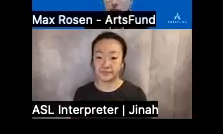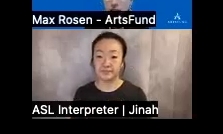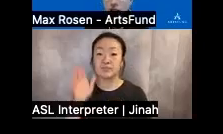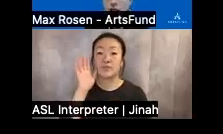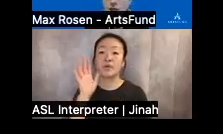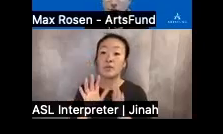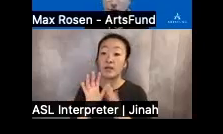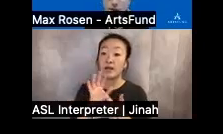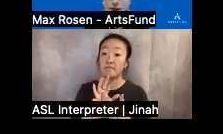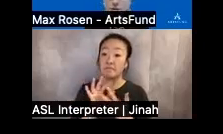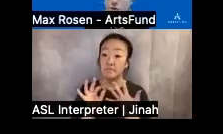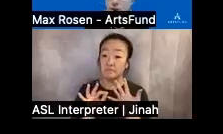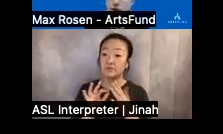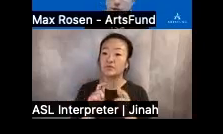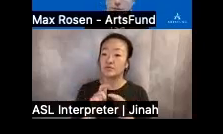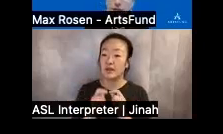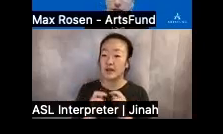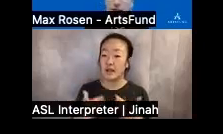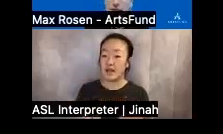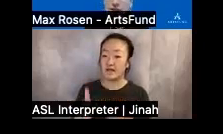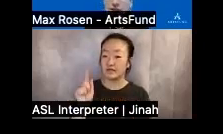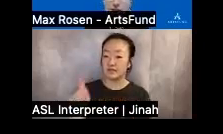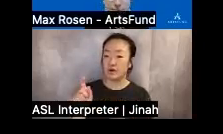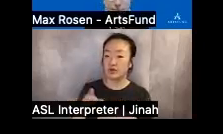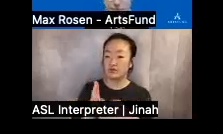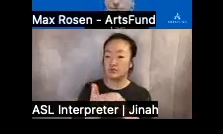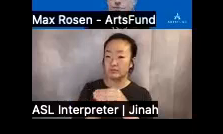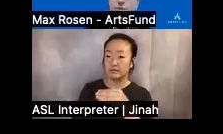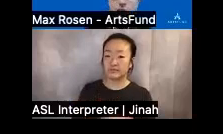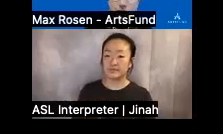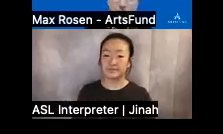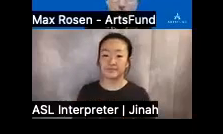to edit a form after you mark it complete.